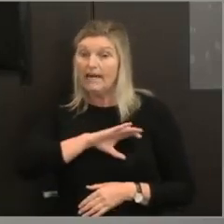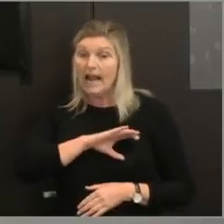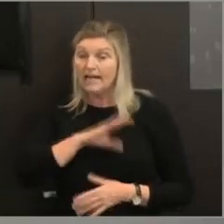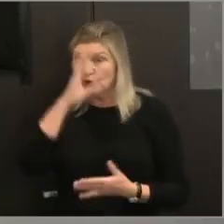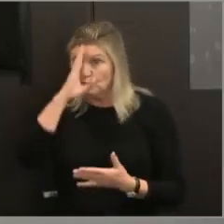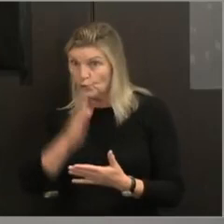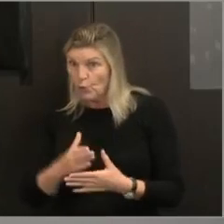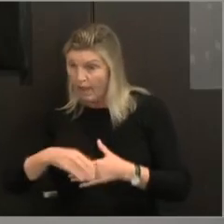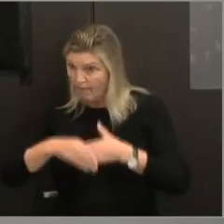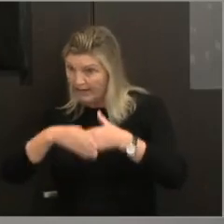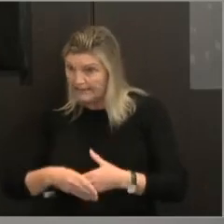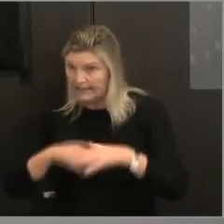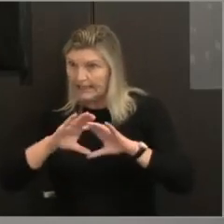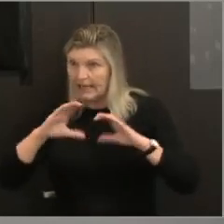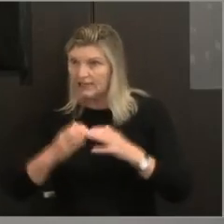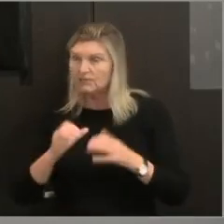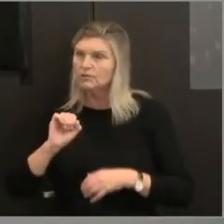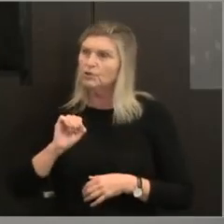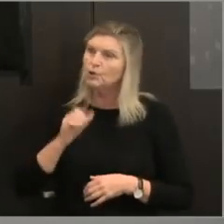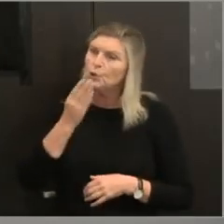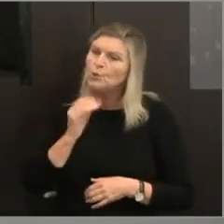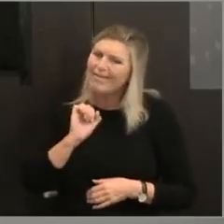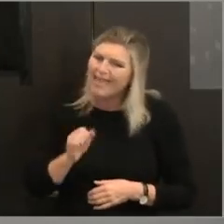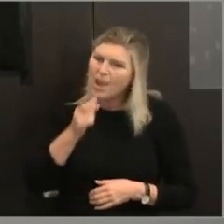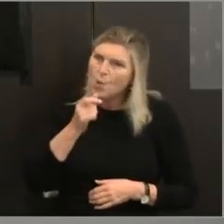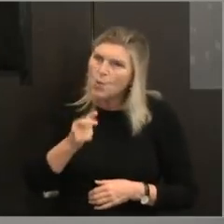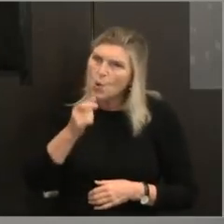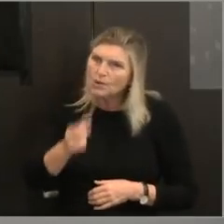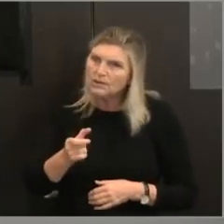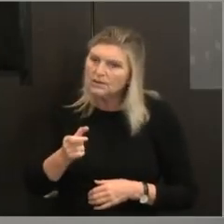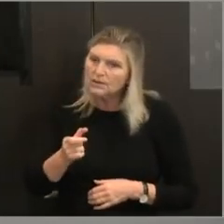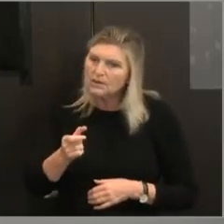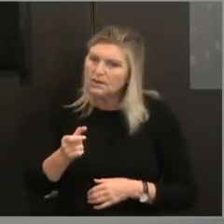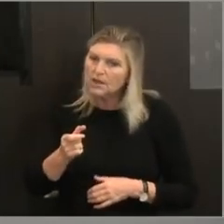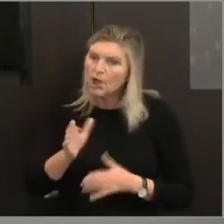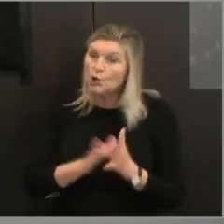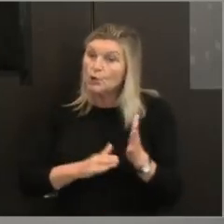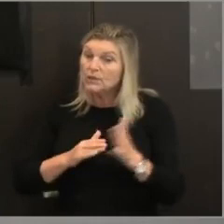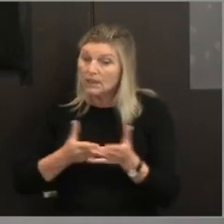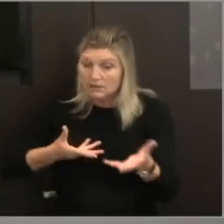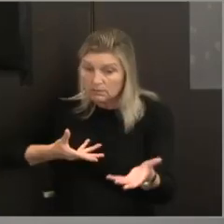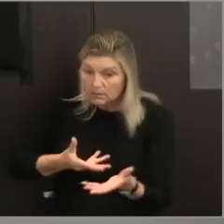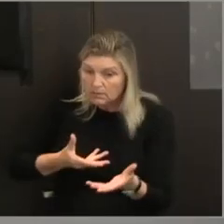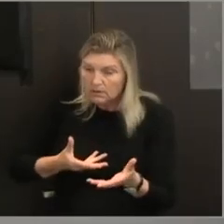Commission, in its dealings with Māori, New Zealand did all these things.